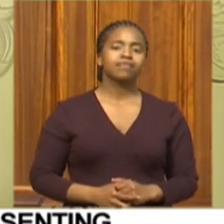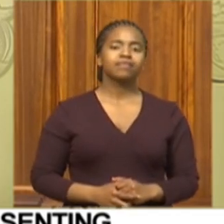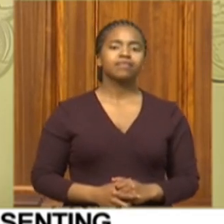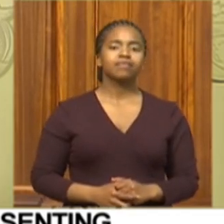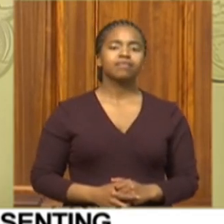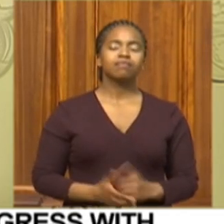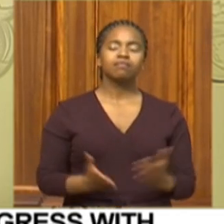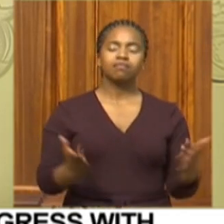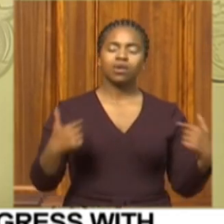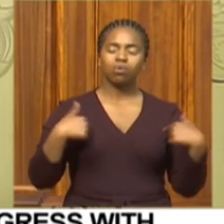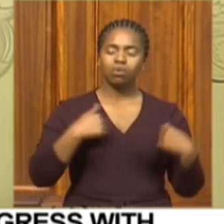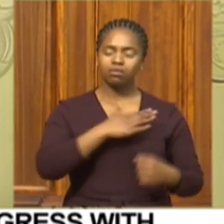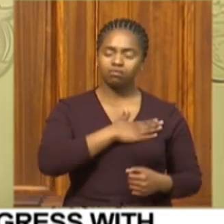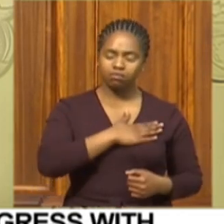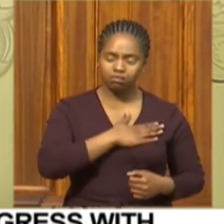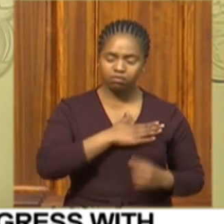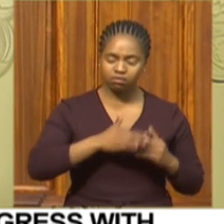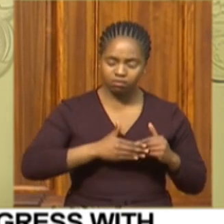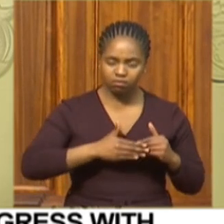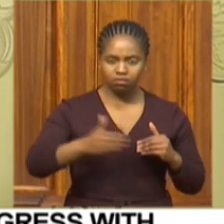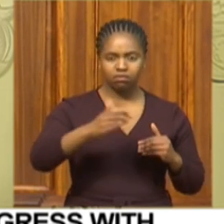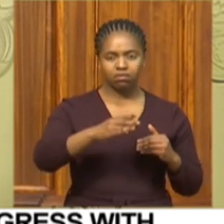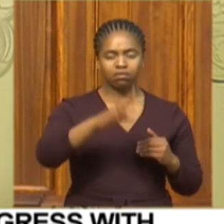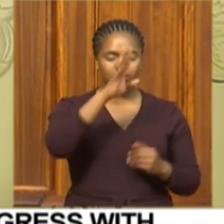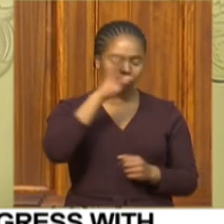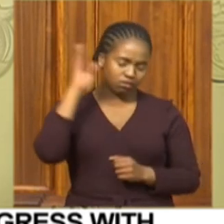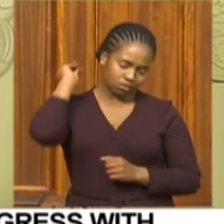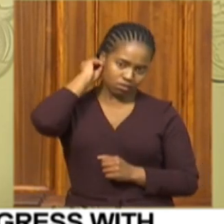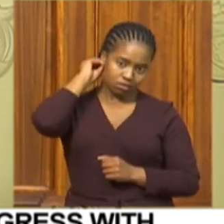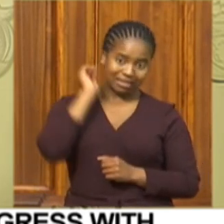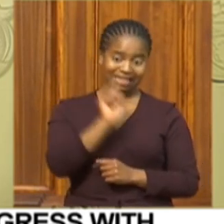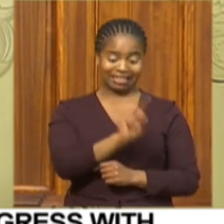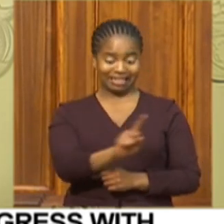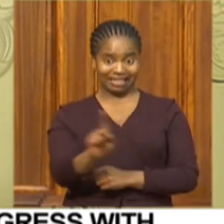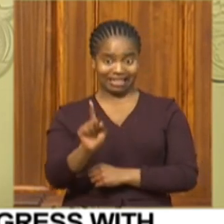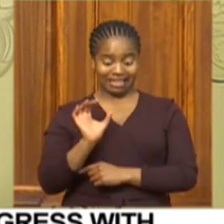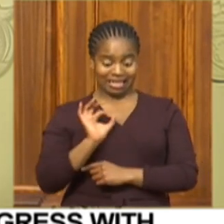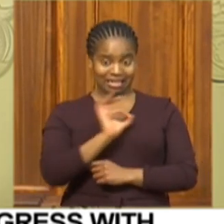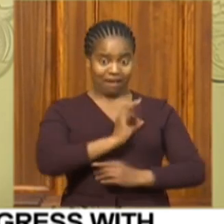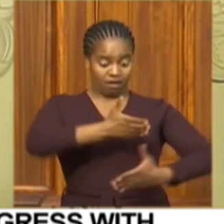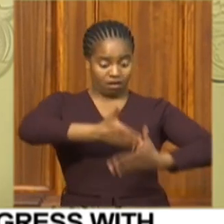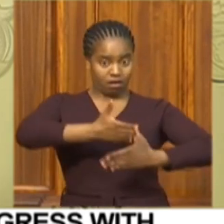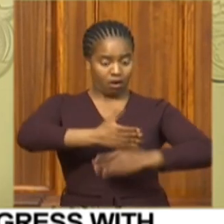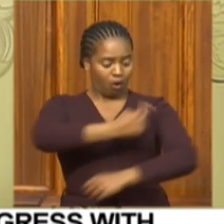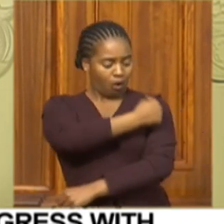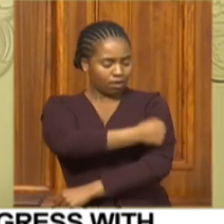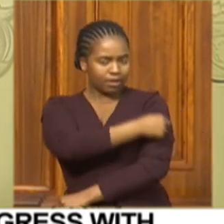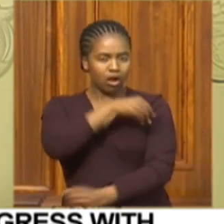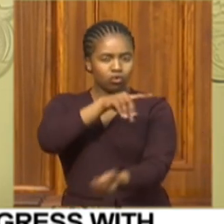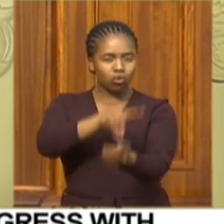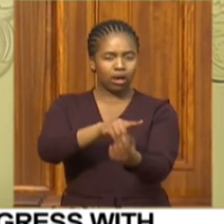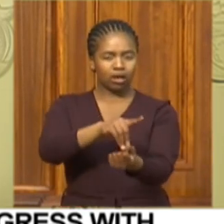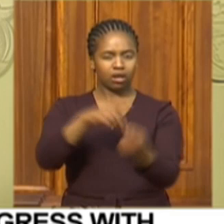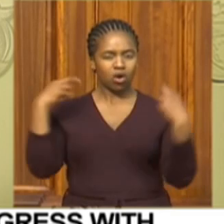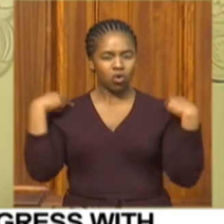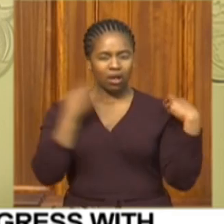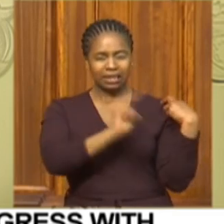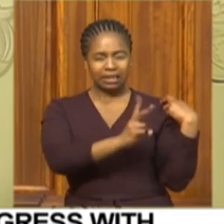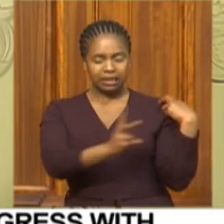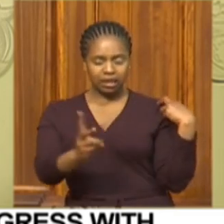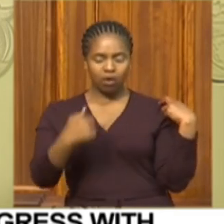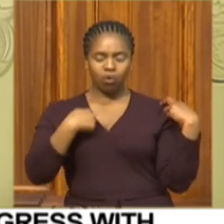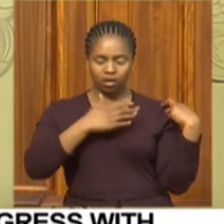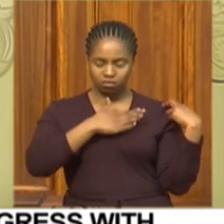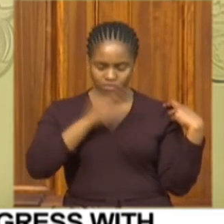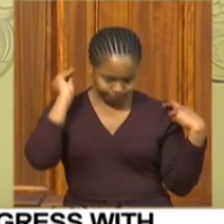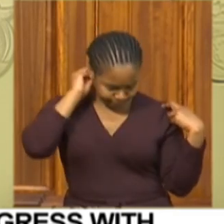We will forever remember the contribution that they have made and continue to make. None